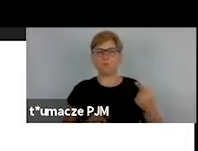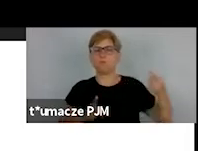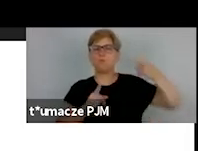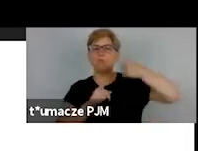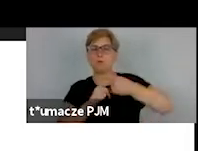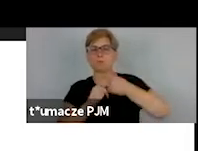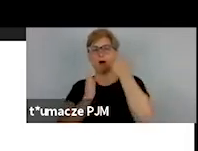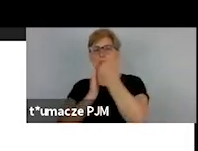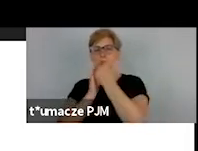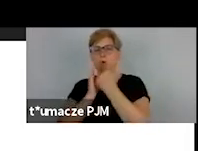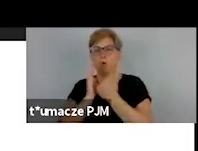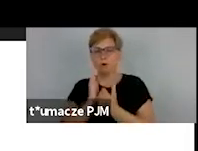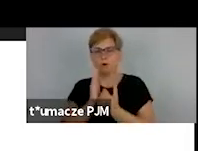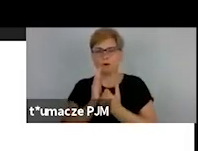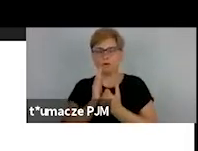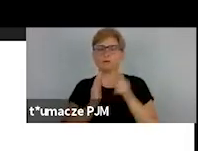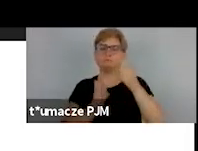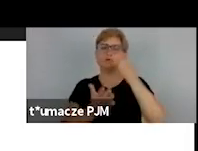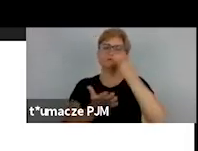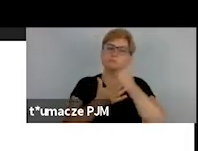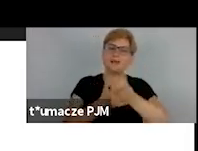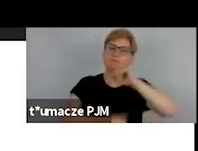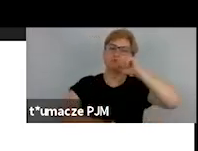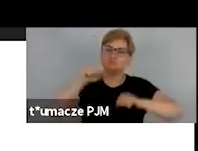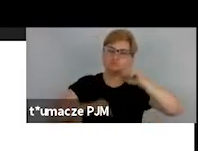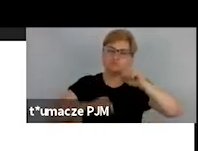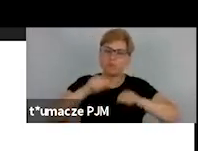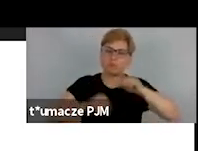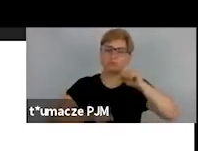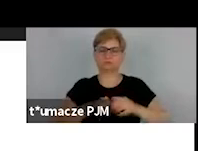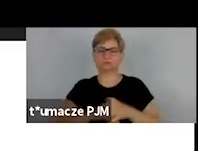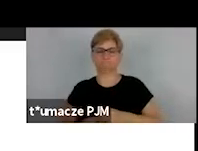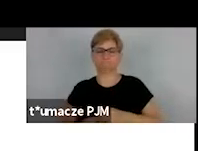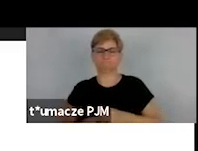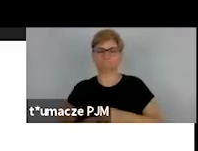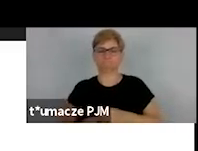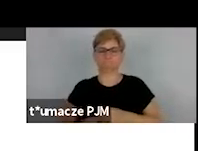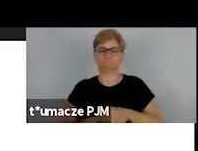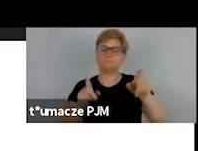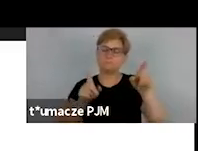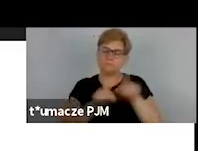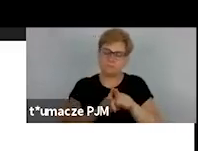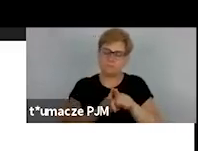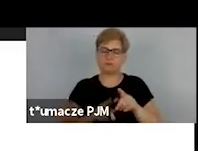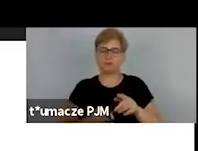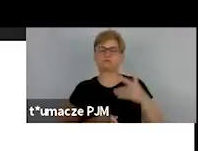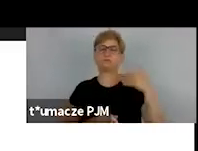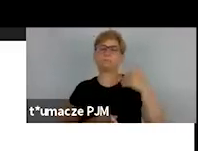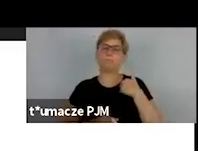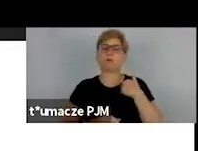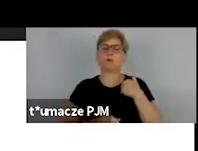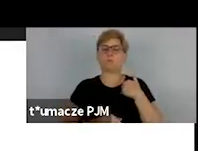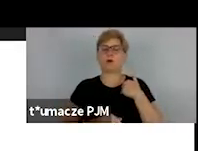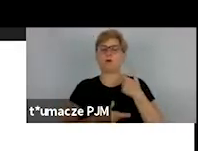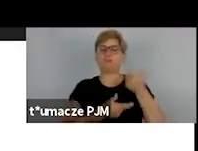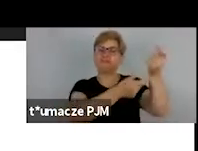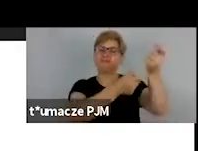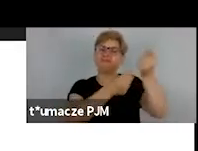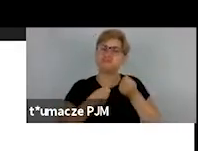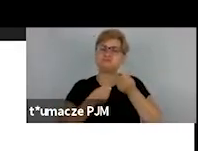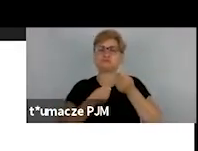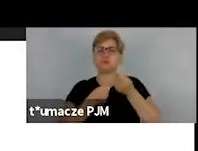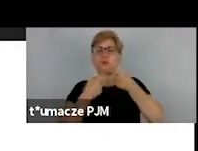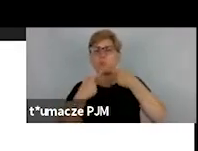that and believe that overcrowding of prisons meant that prisons were incubators of violence, that the